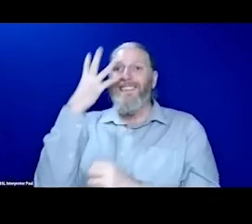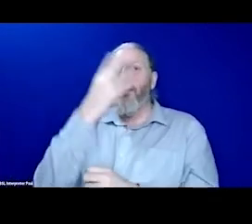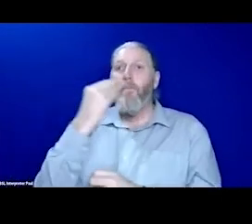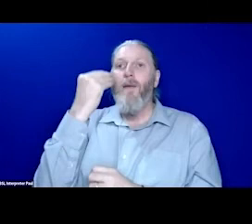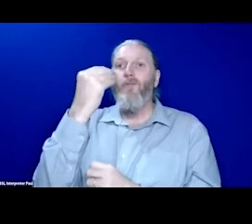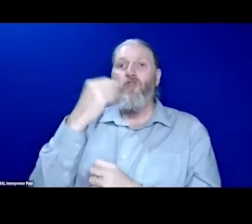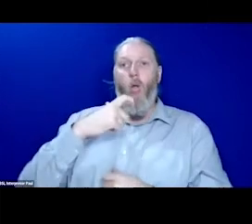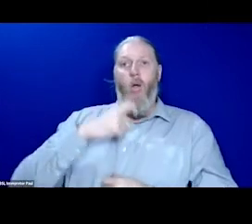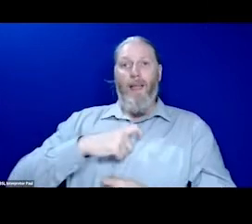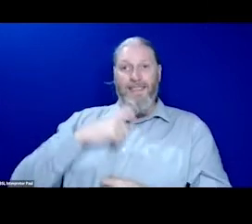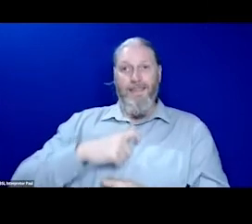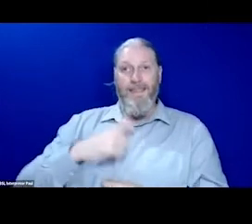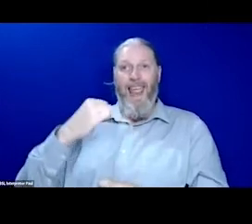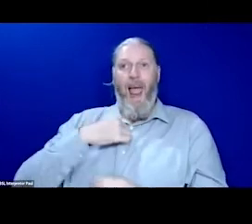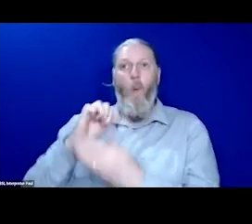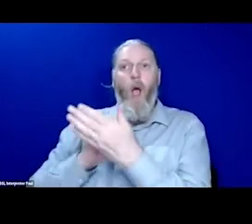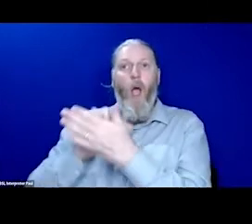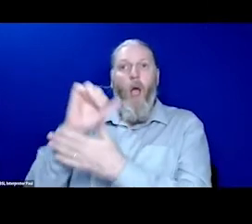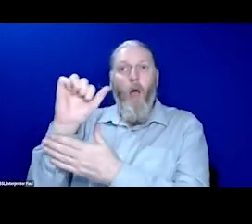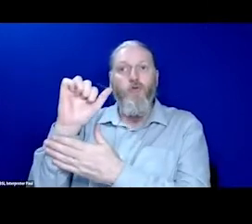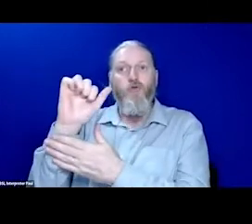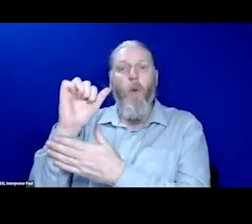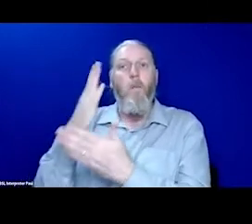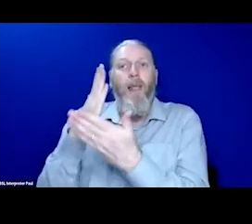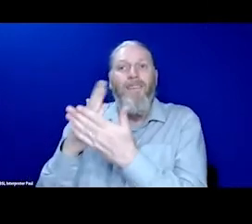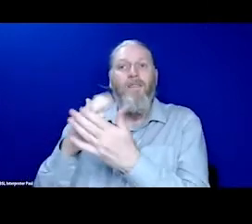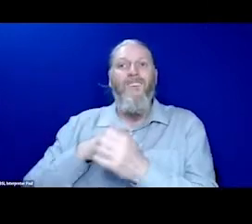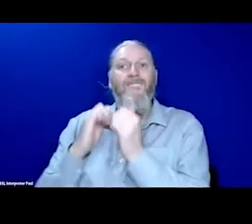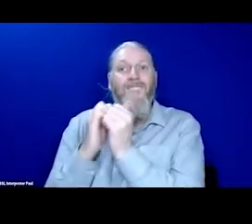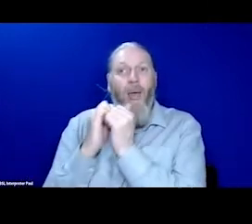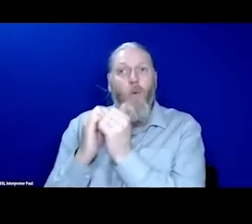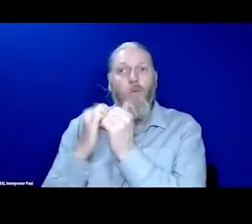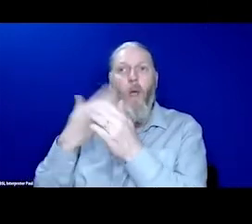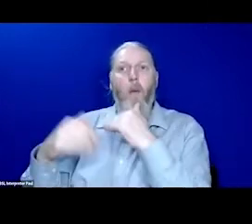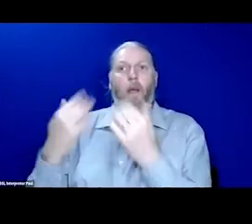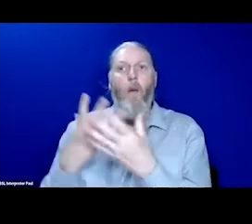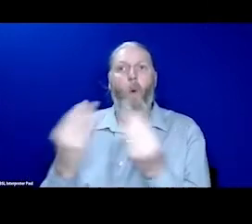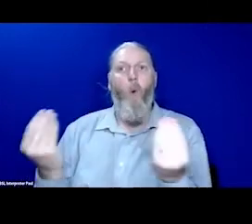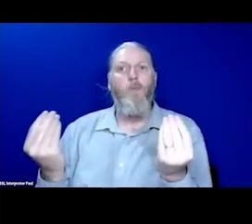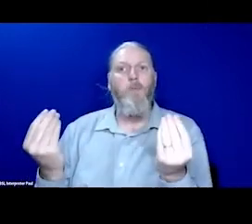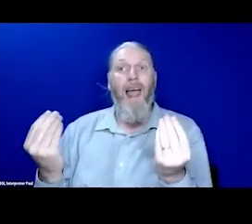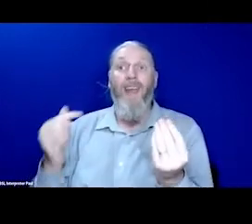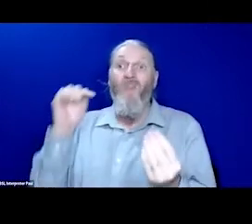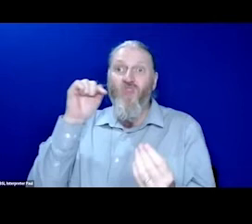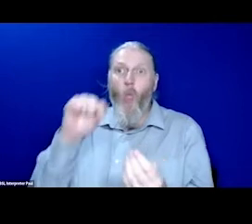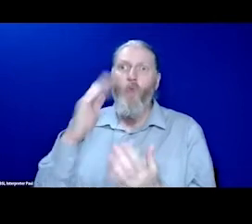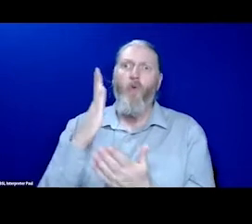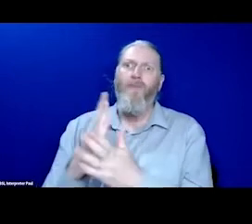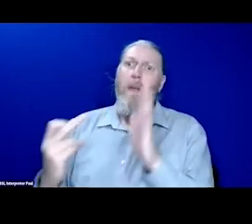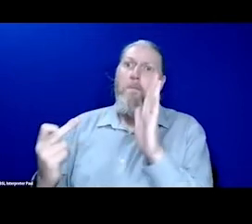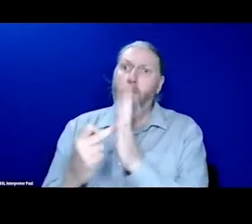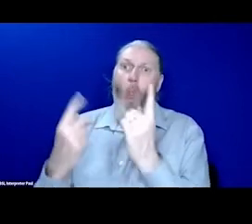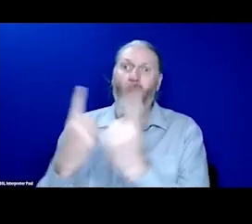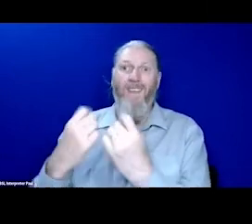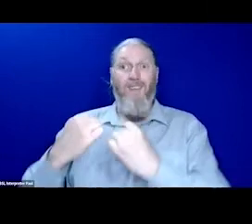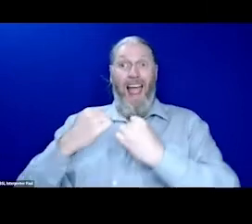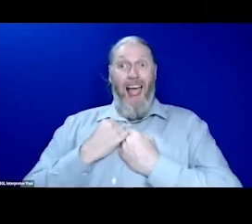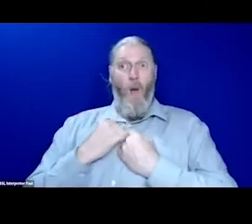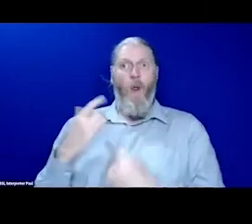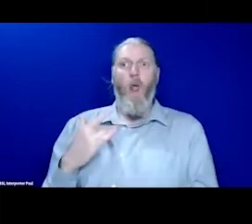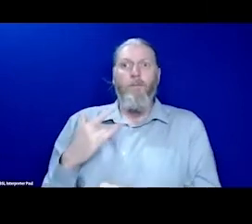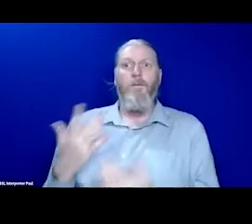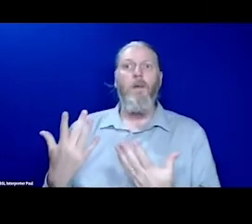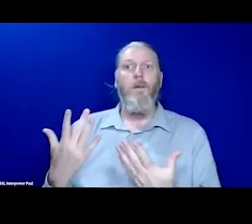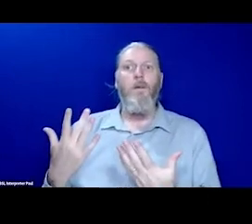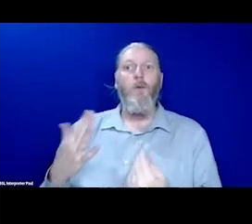our cultural beliefs, and our values. And these are essential requirements for our own life force. So the mental health and well-being